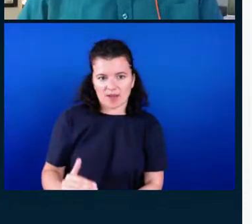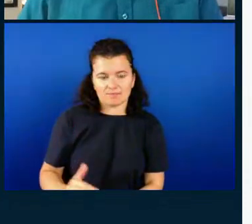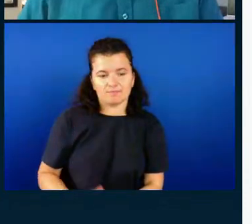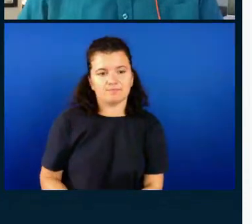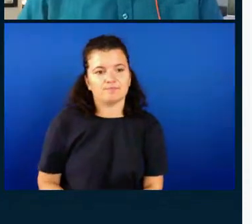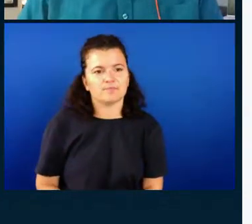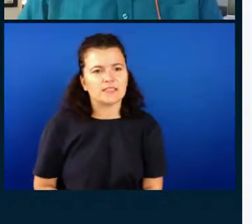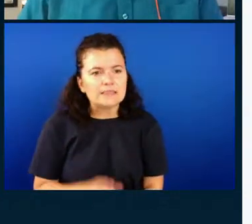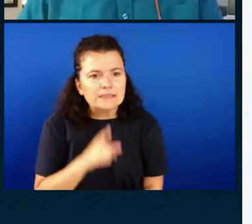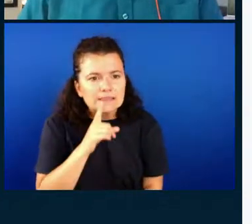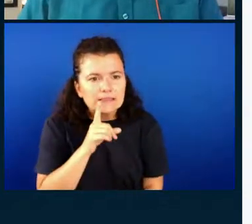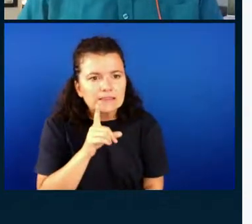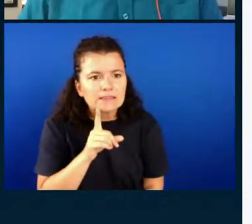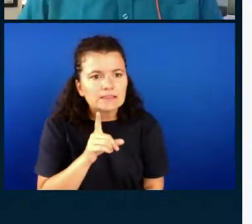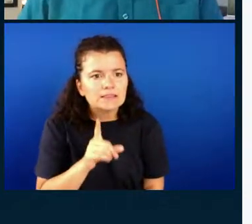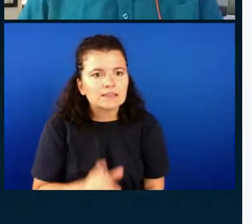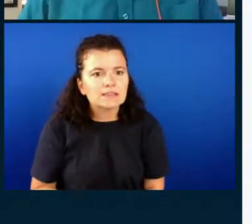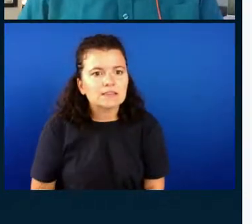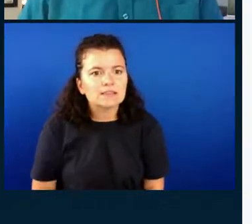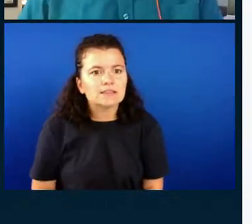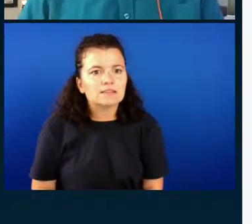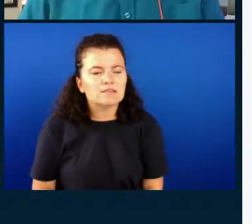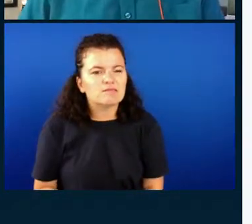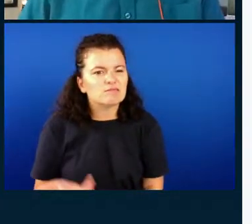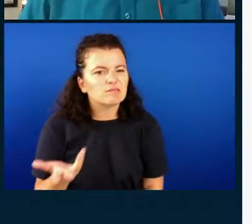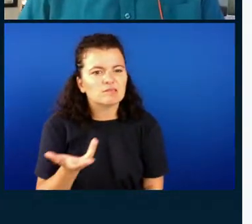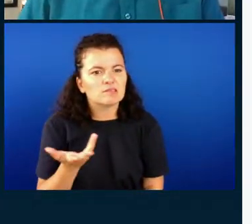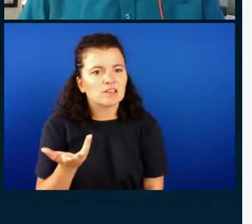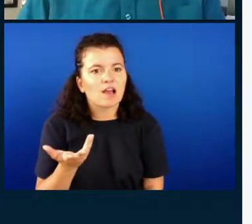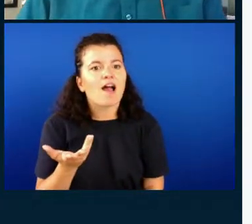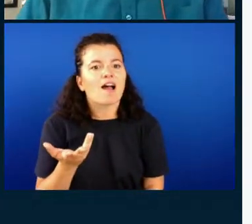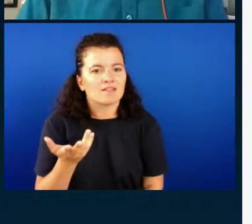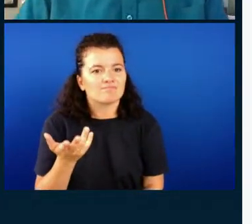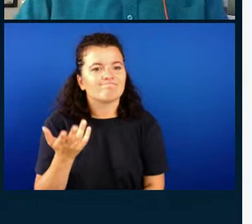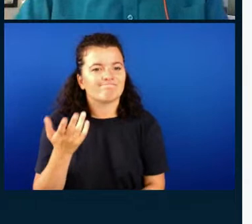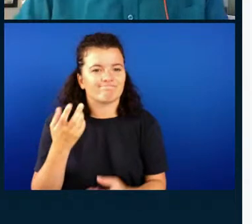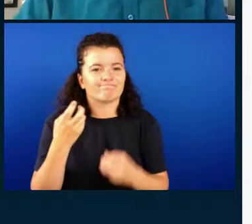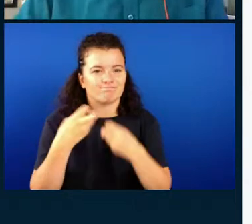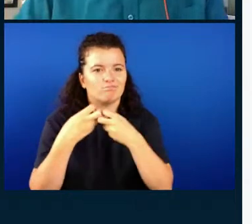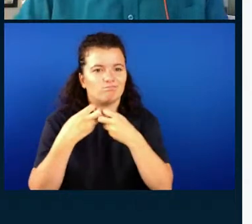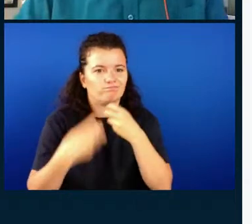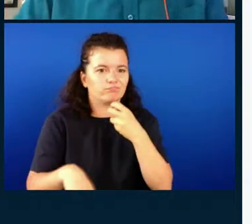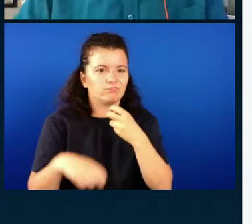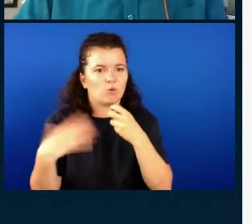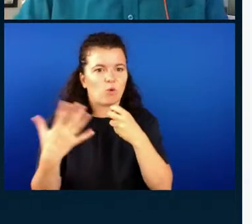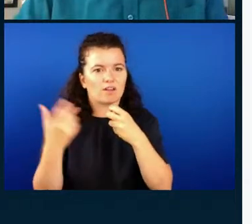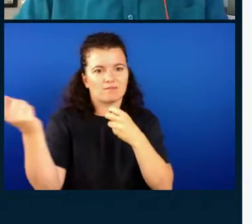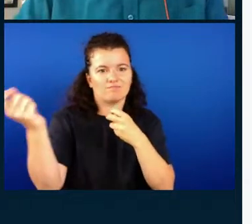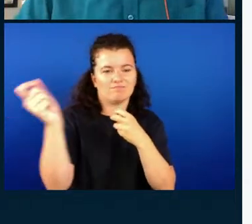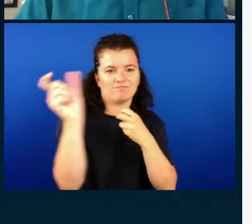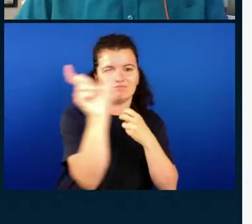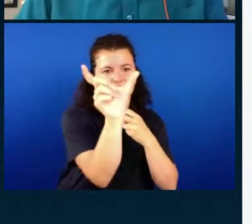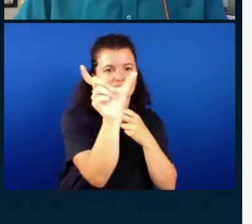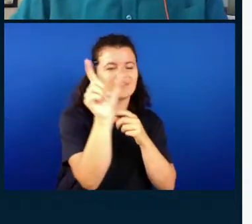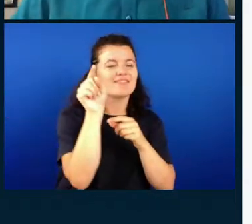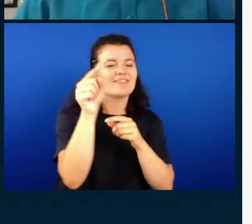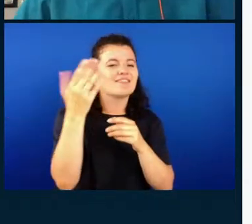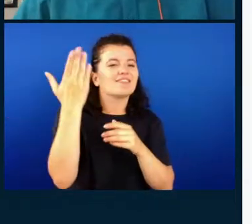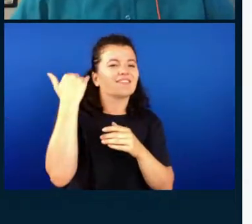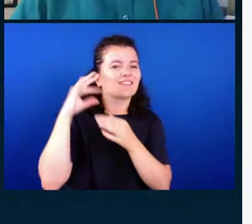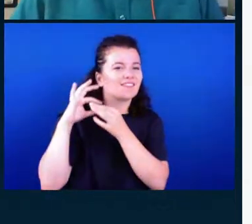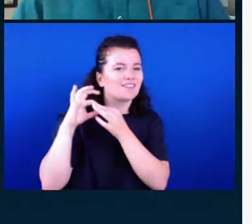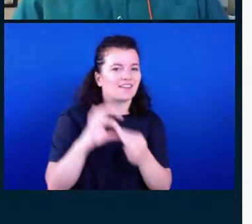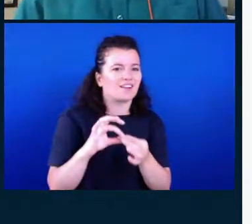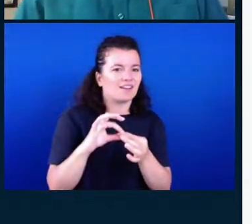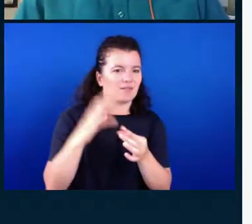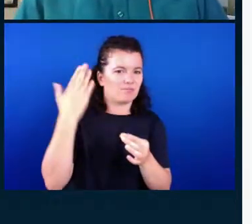Oops. No, I don't want to go. So the problem there is that I still was linked into something